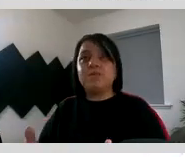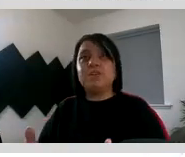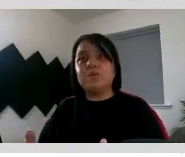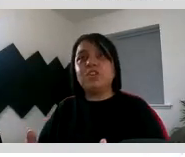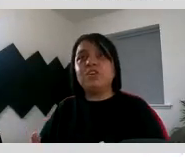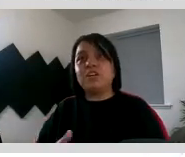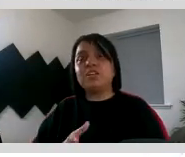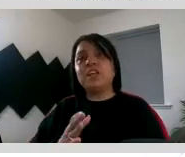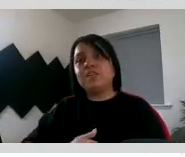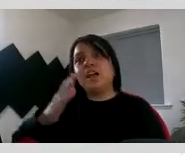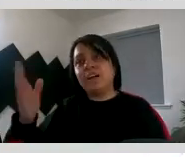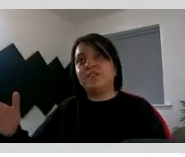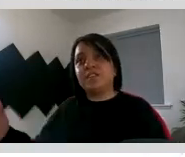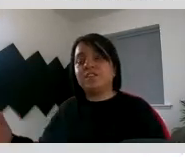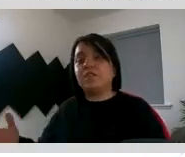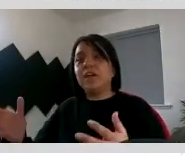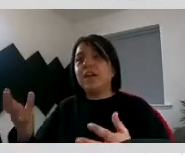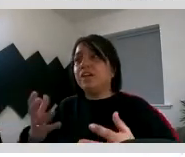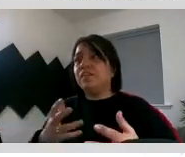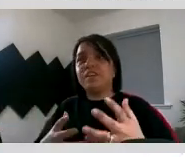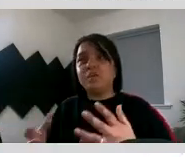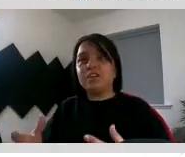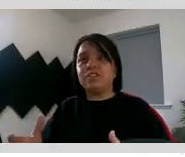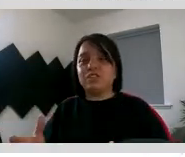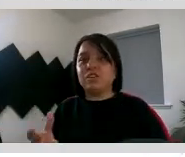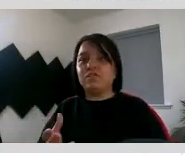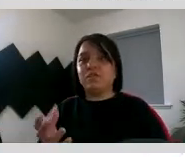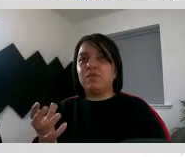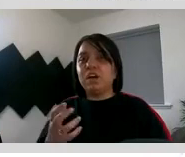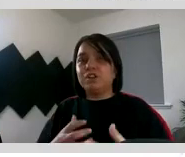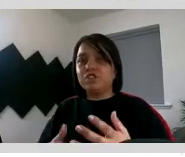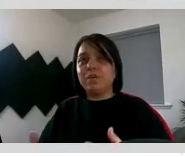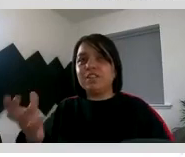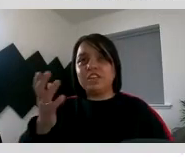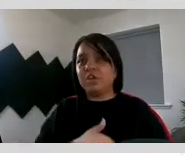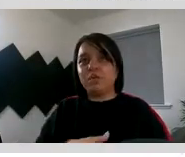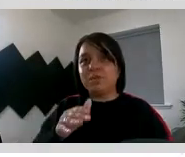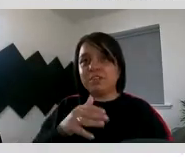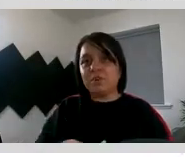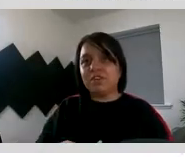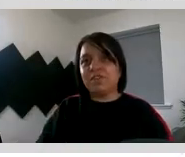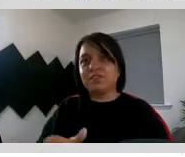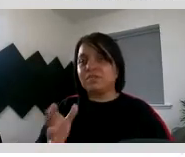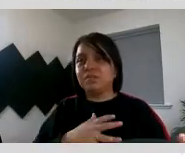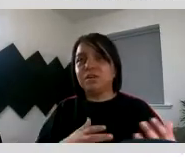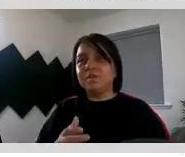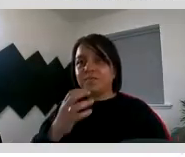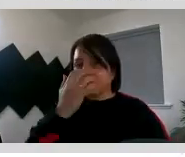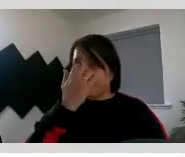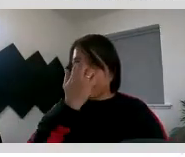that community with you guys even after this. So if you have any questions or stuff or unsure about anything, you can always speak to Josephat